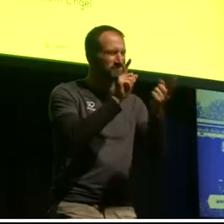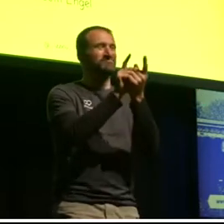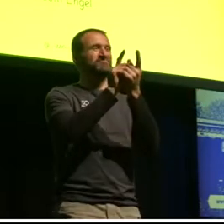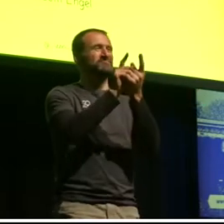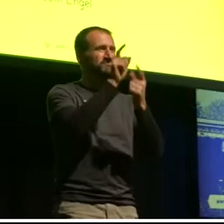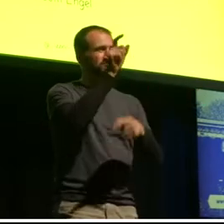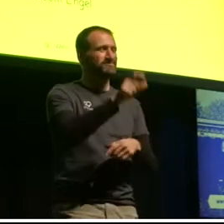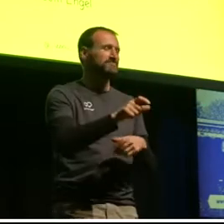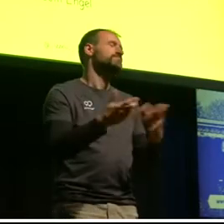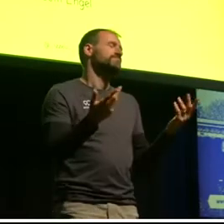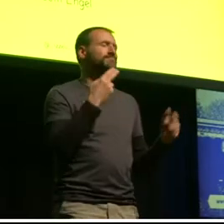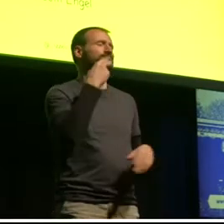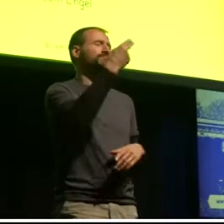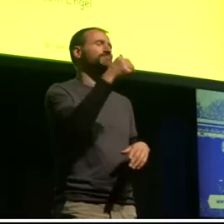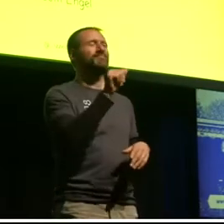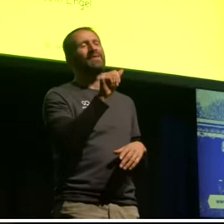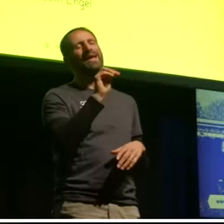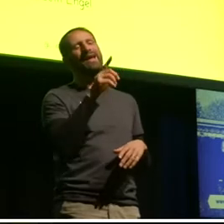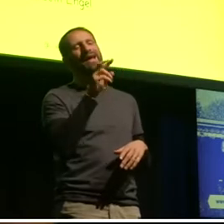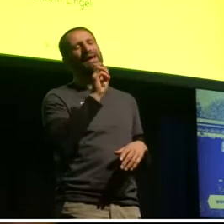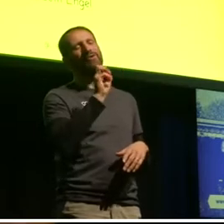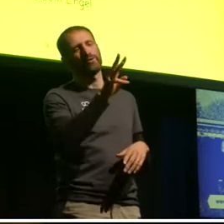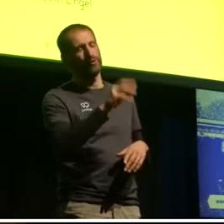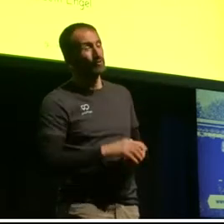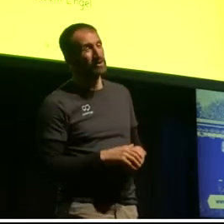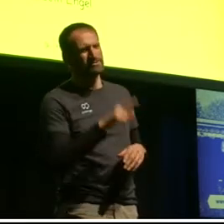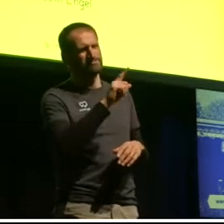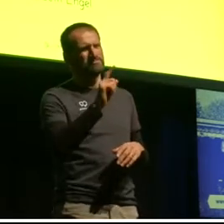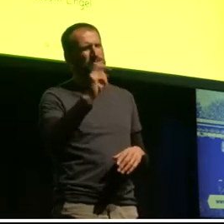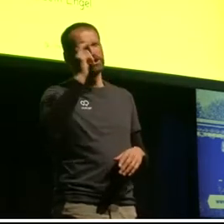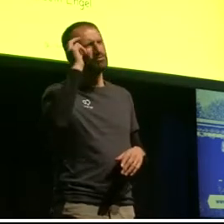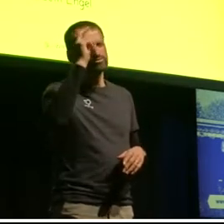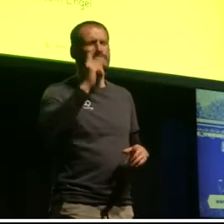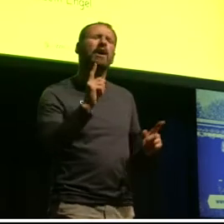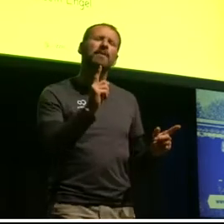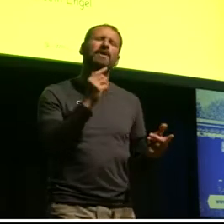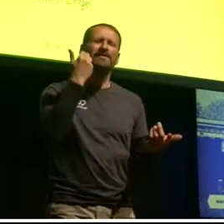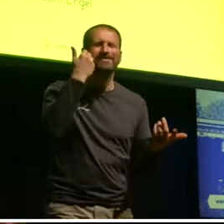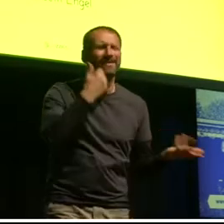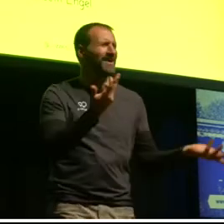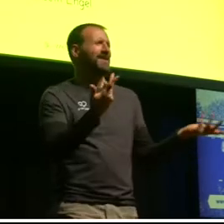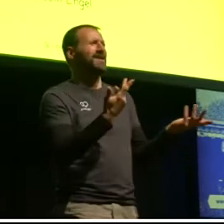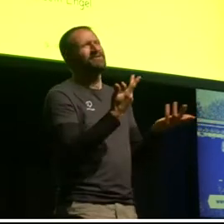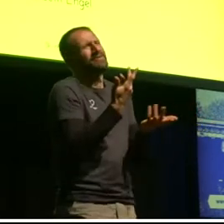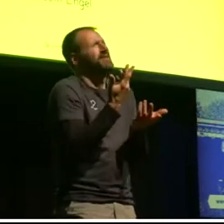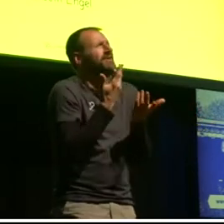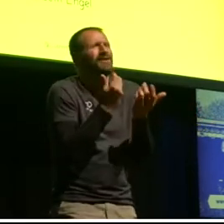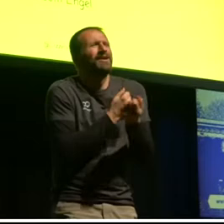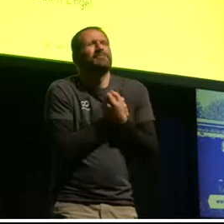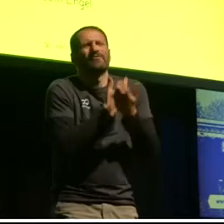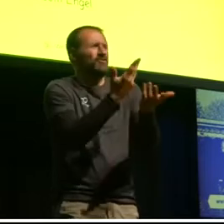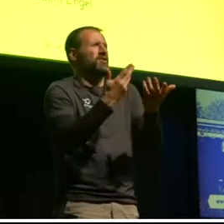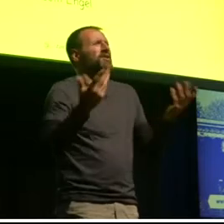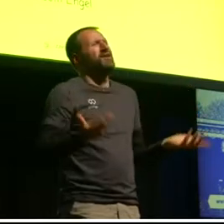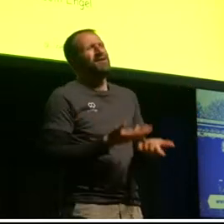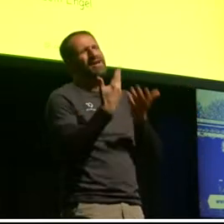Let's call him Andrew for a moment. He wasn't that tall, but he was really handsome, loving, easy to go with. So we worked